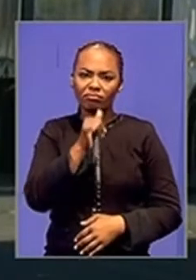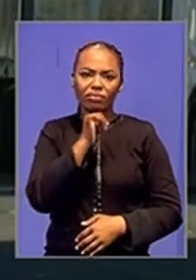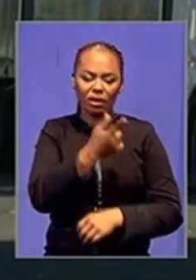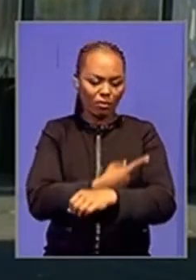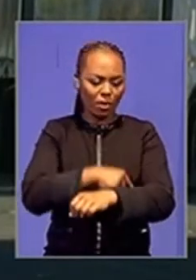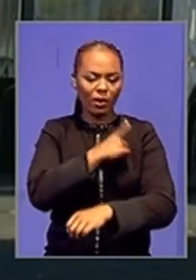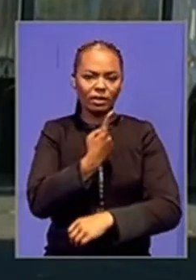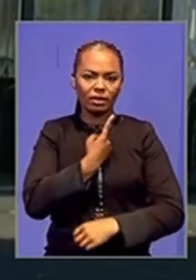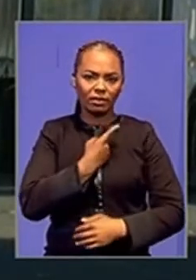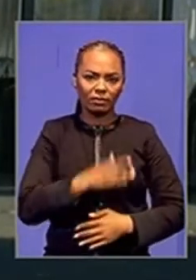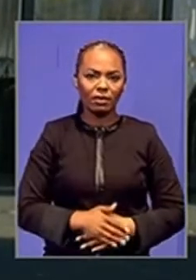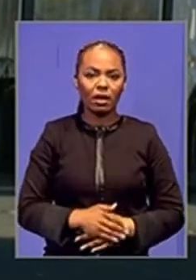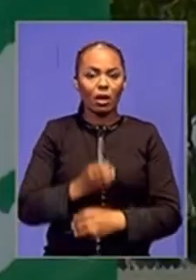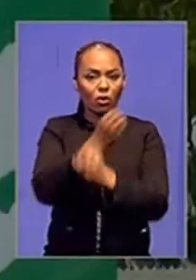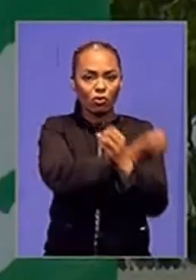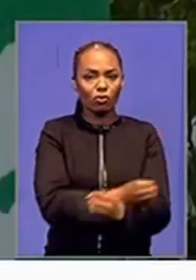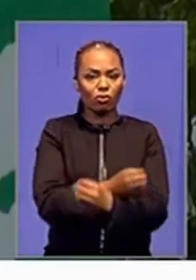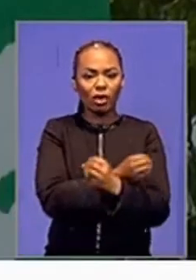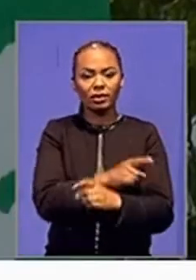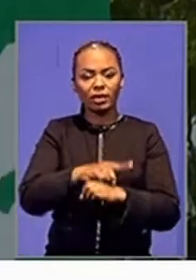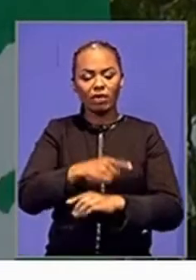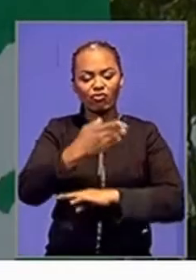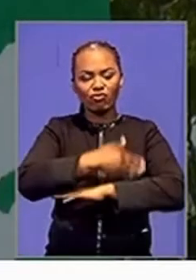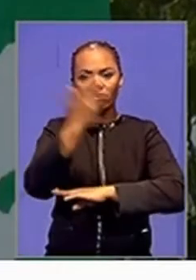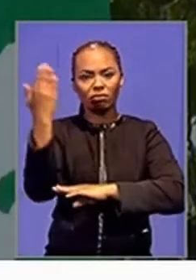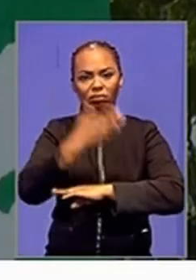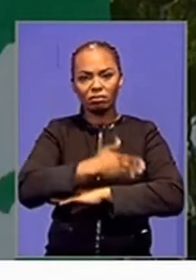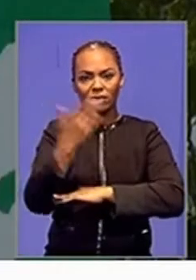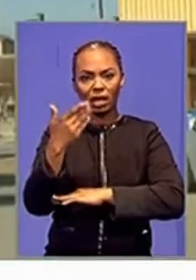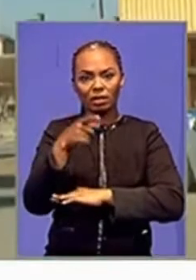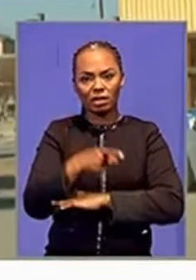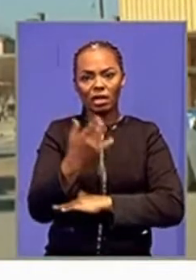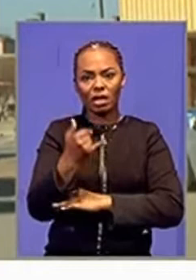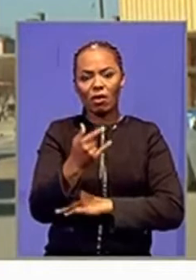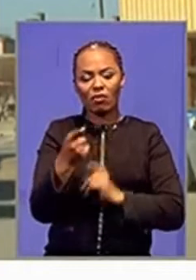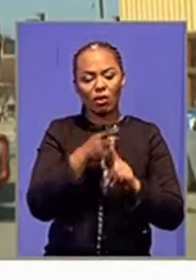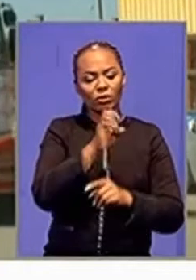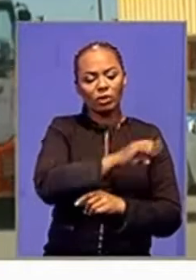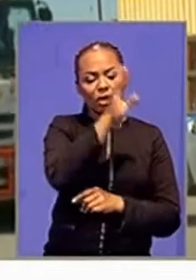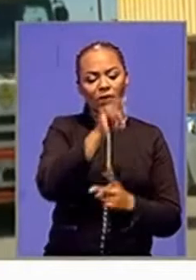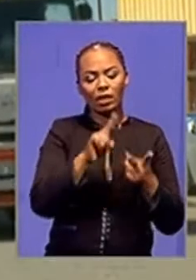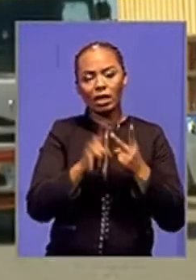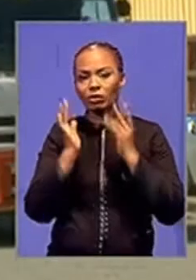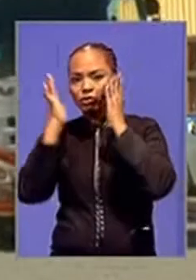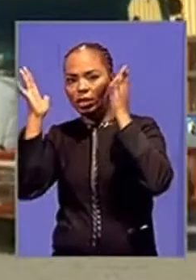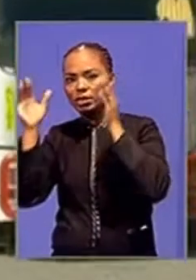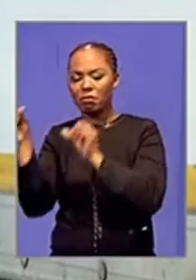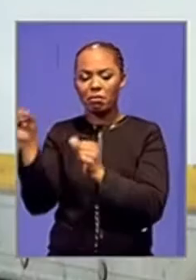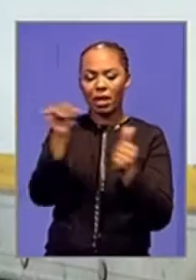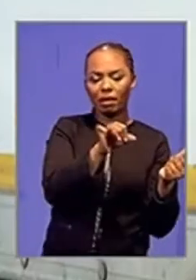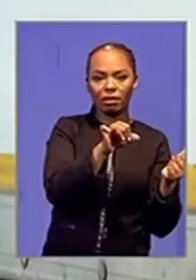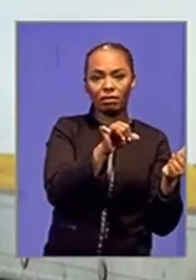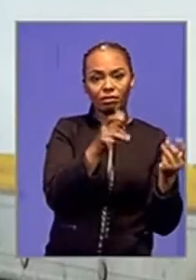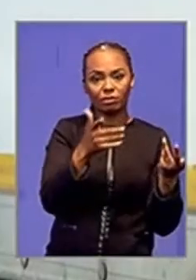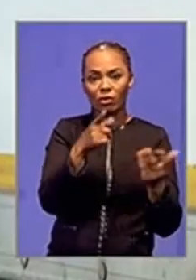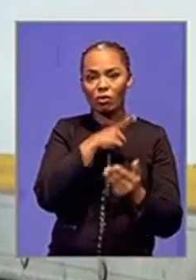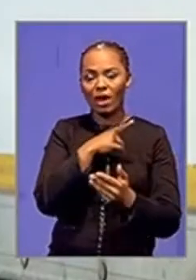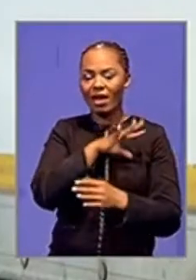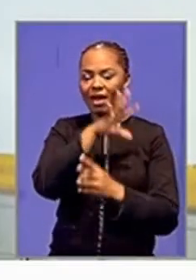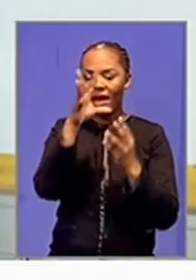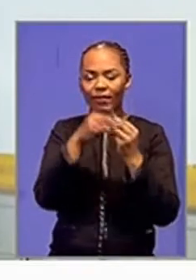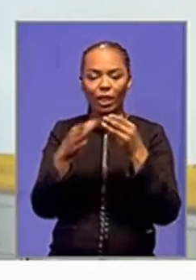Oshoek gareng ga Afrika Borwa le Eswatini di bušeditšwe morago ge dikgaruru di le gare dilo ya go ya pele. Everything is closed. They said